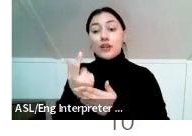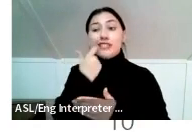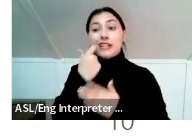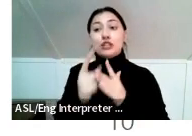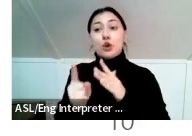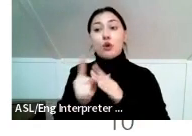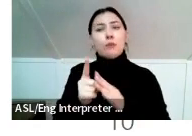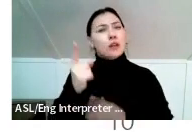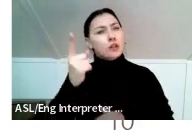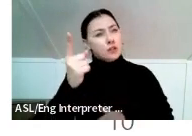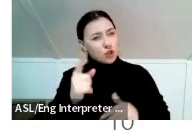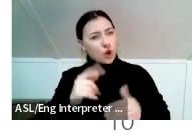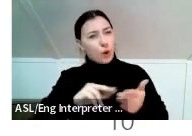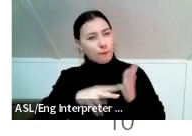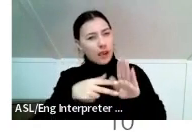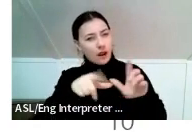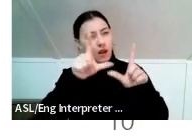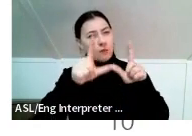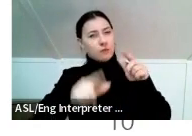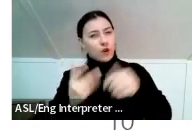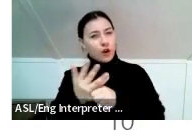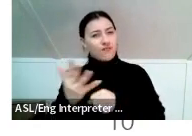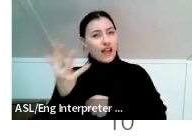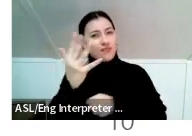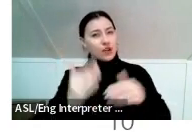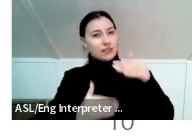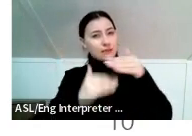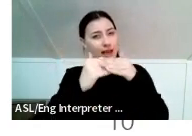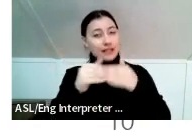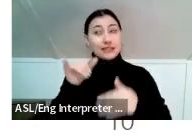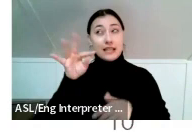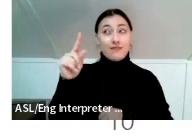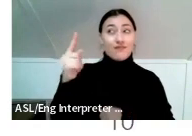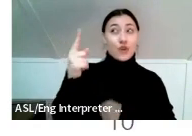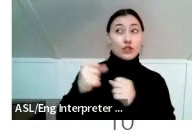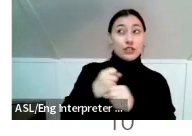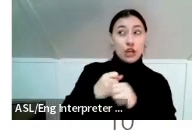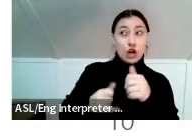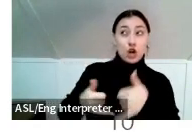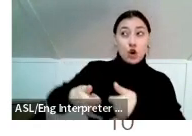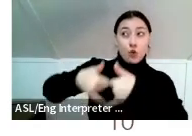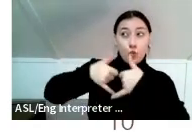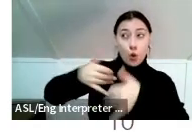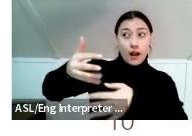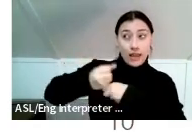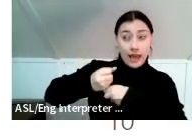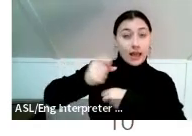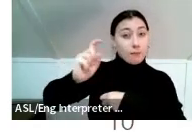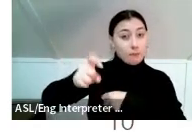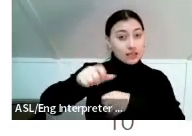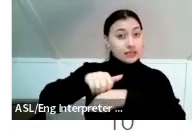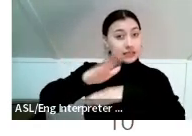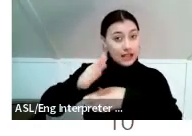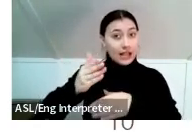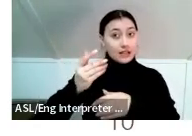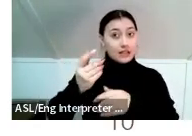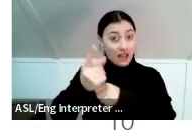to 5 years. If awarded in year one, do you reapply for subsequent years? No, you only have to fulfill.